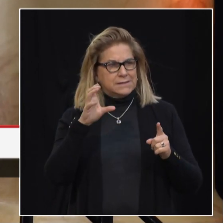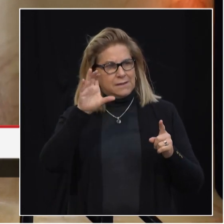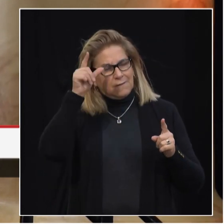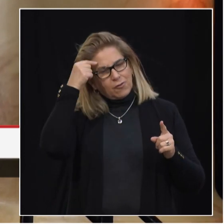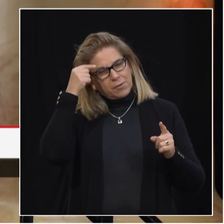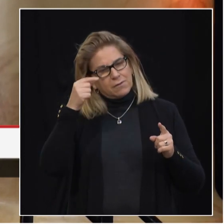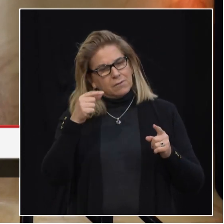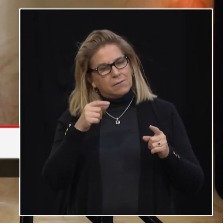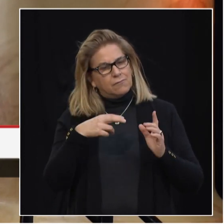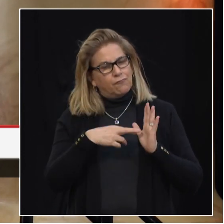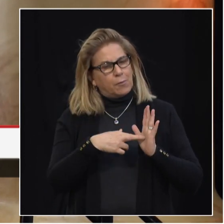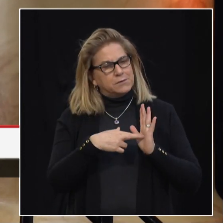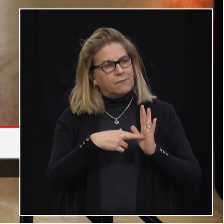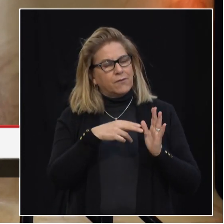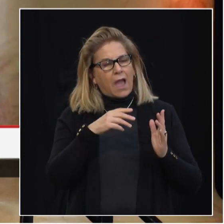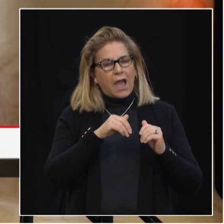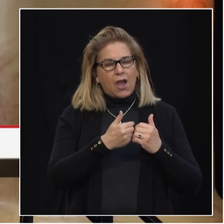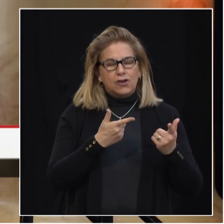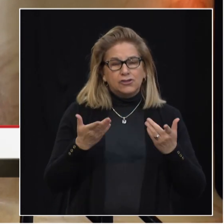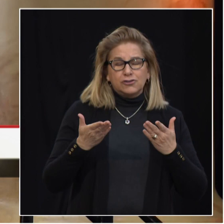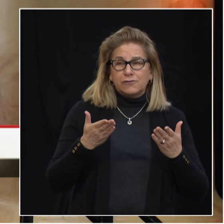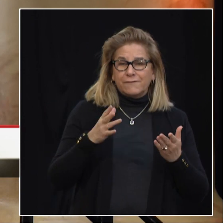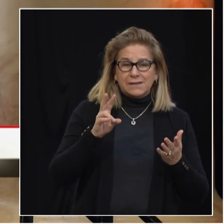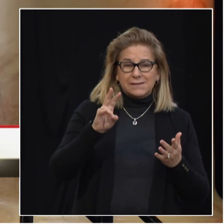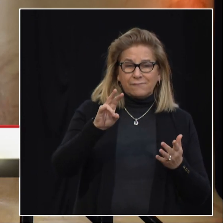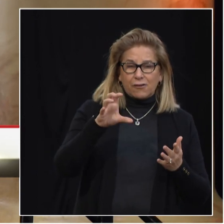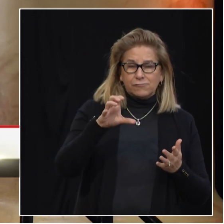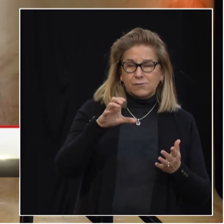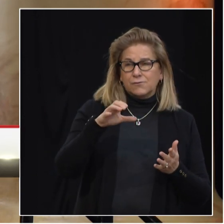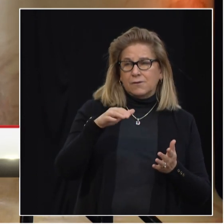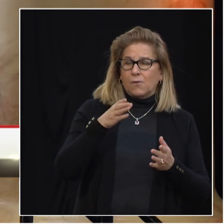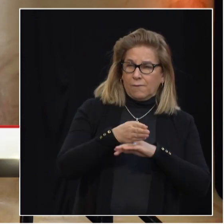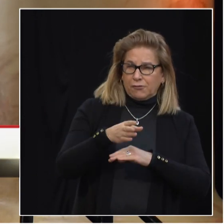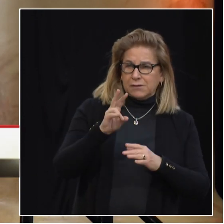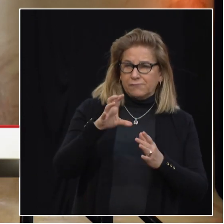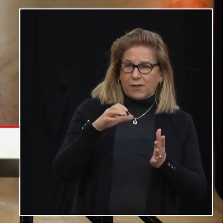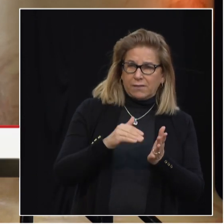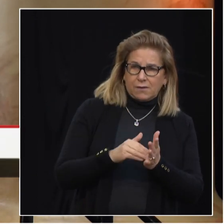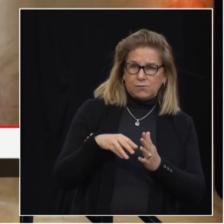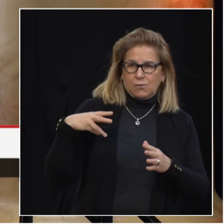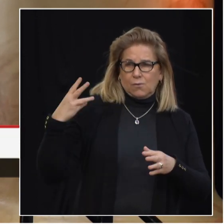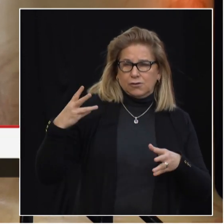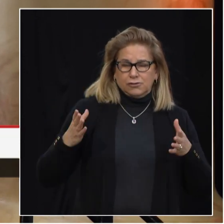serves 700,000 Washingtonians with about $20 billion